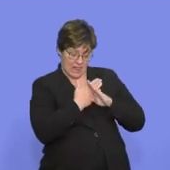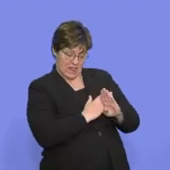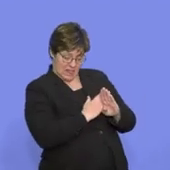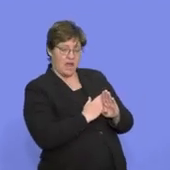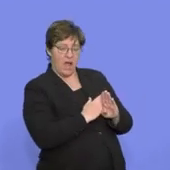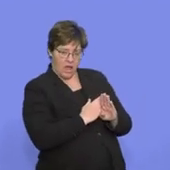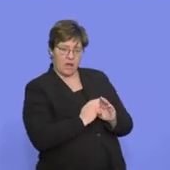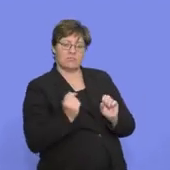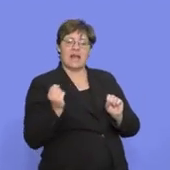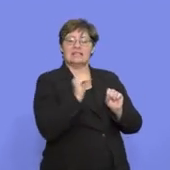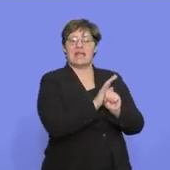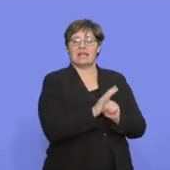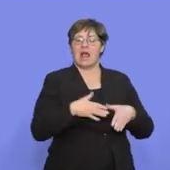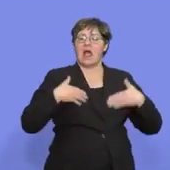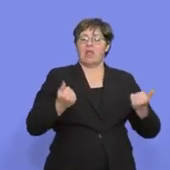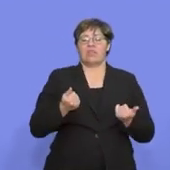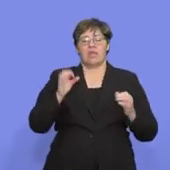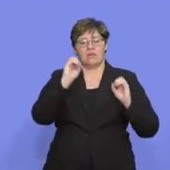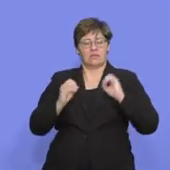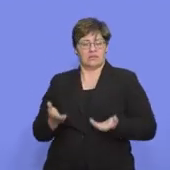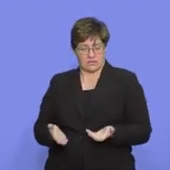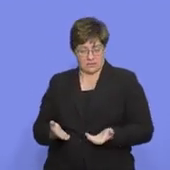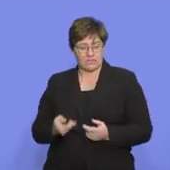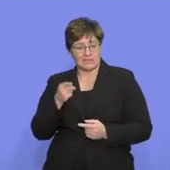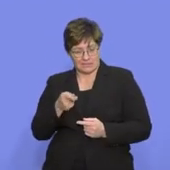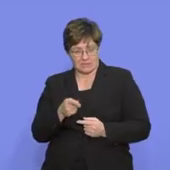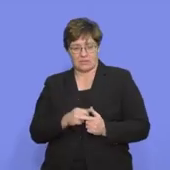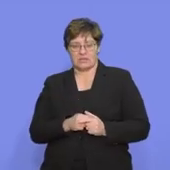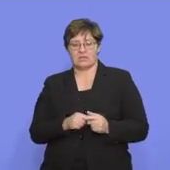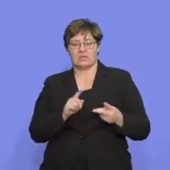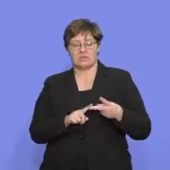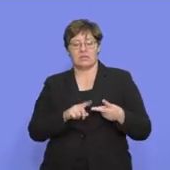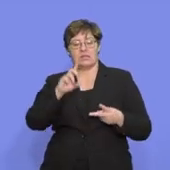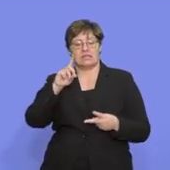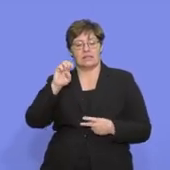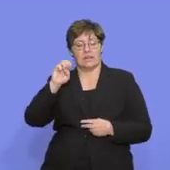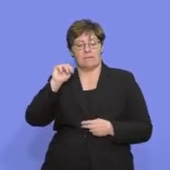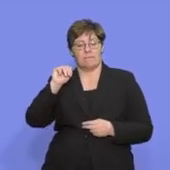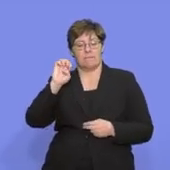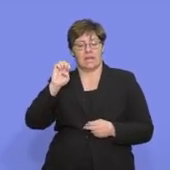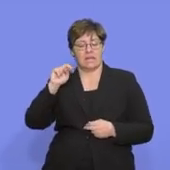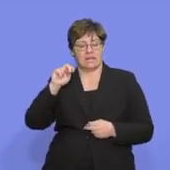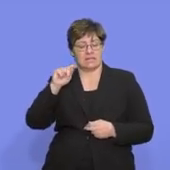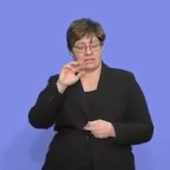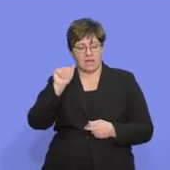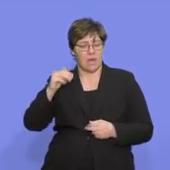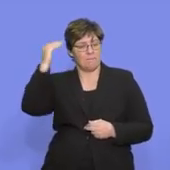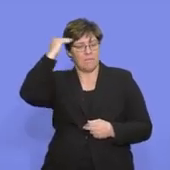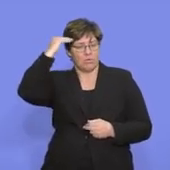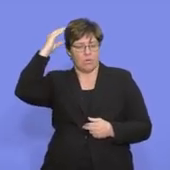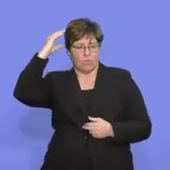healthy tissues, right? So that's the first one. Dementia is a decline in memory and